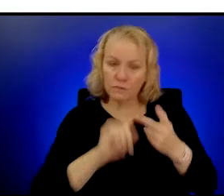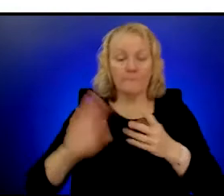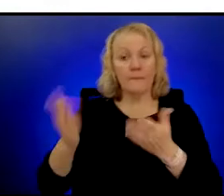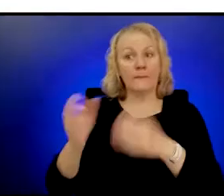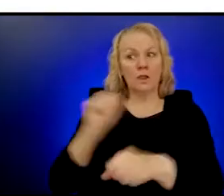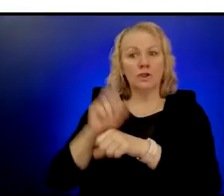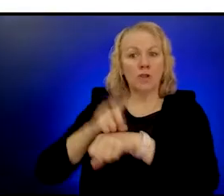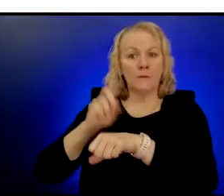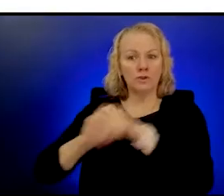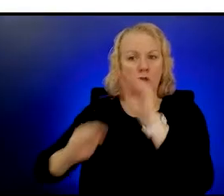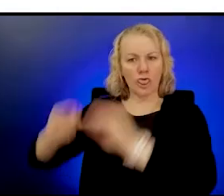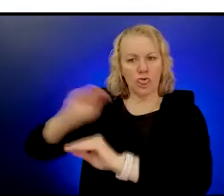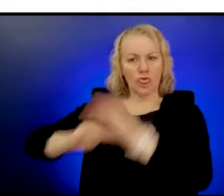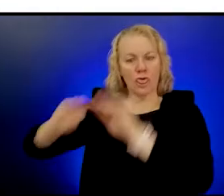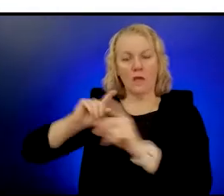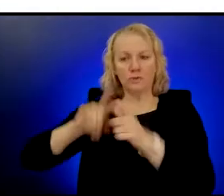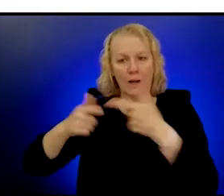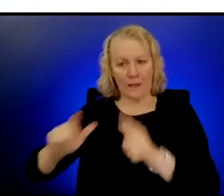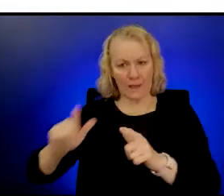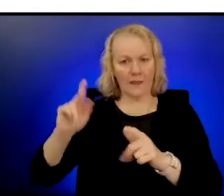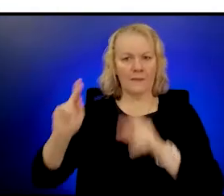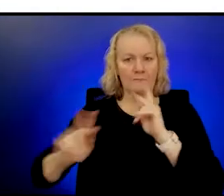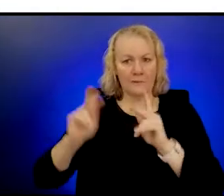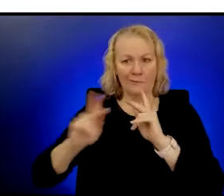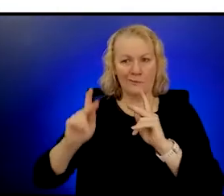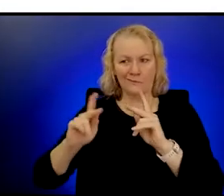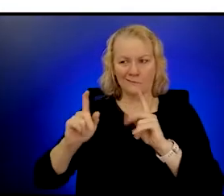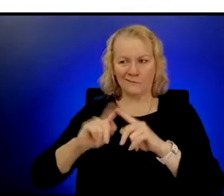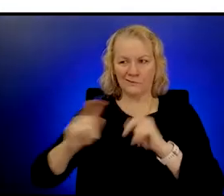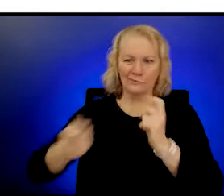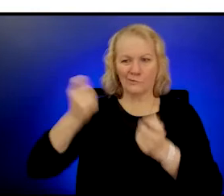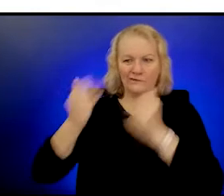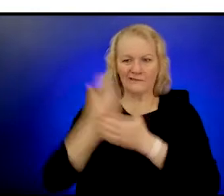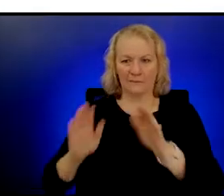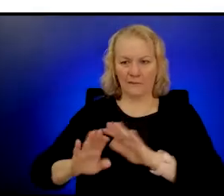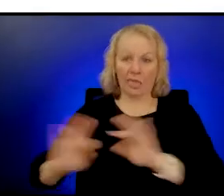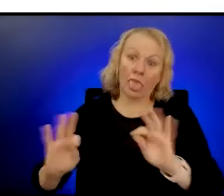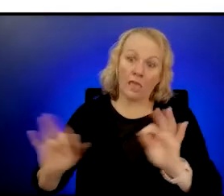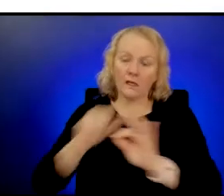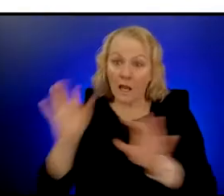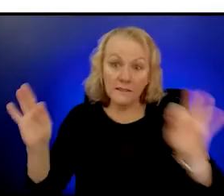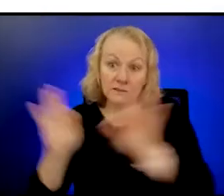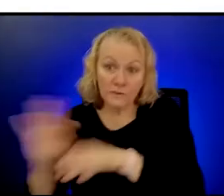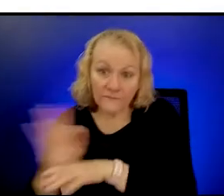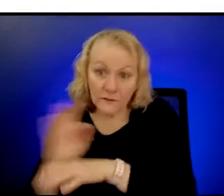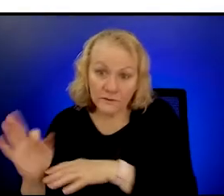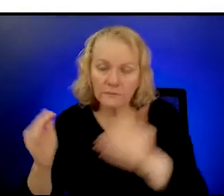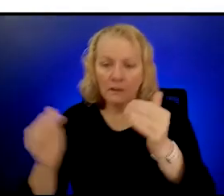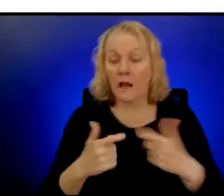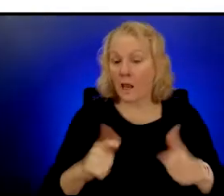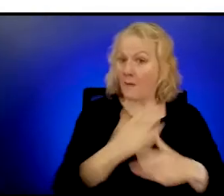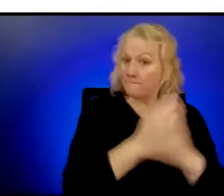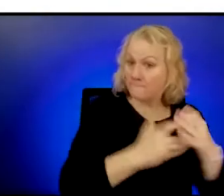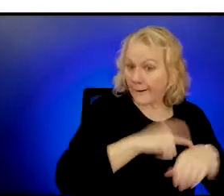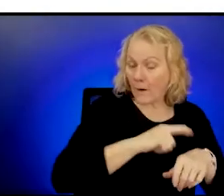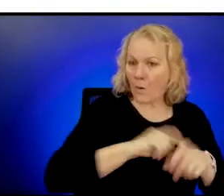allow employees with disabilities to remove non-essential job functions from their job duties, allowing part-time or